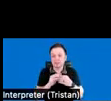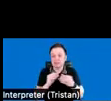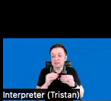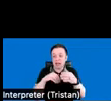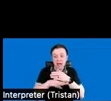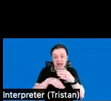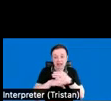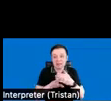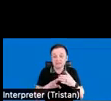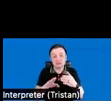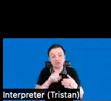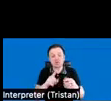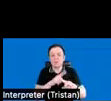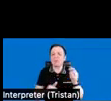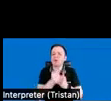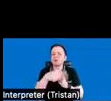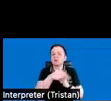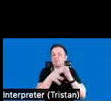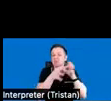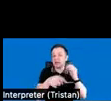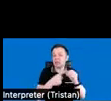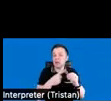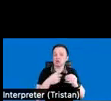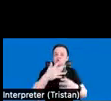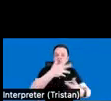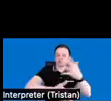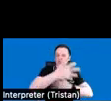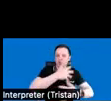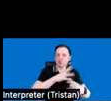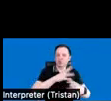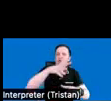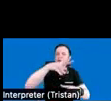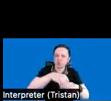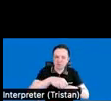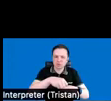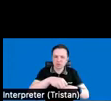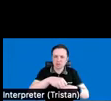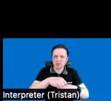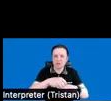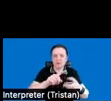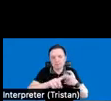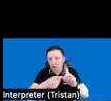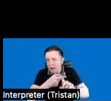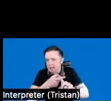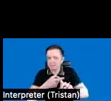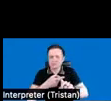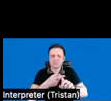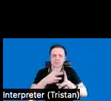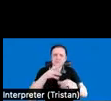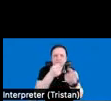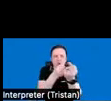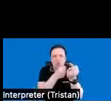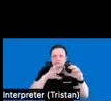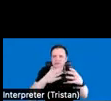but most of them talk actually about social inclusion, having friends and contributing to society. For example,